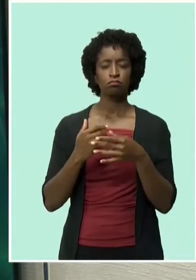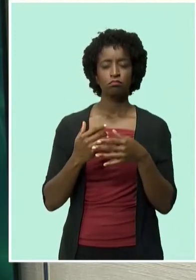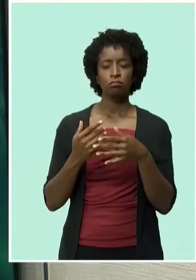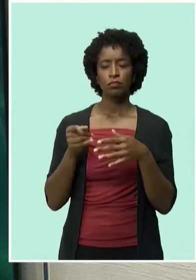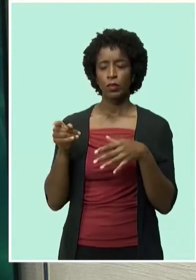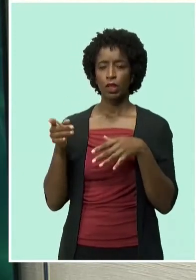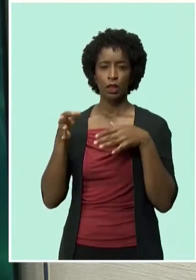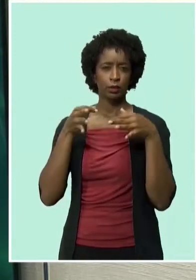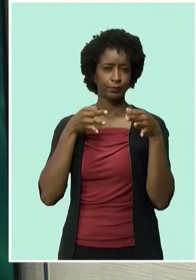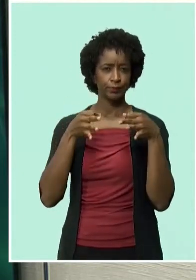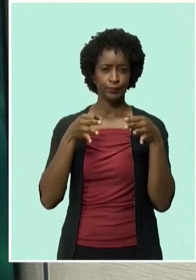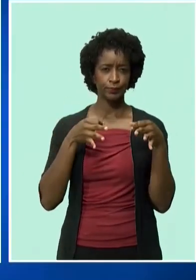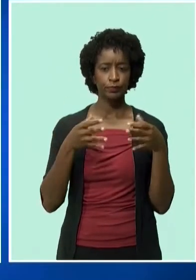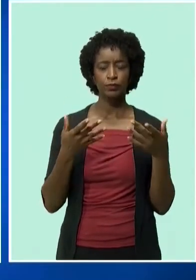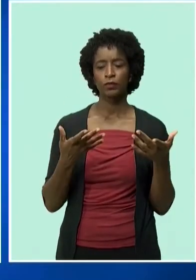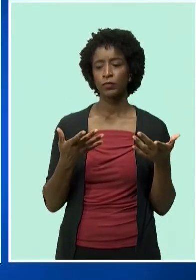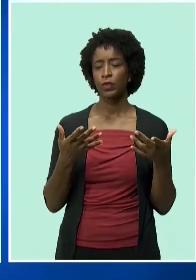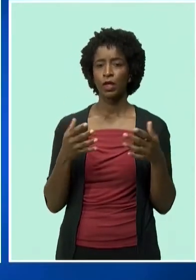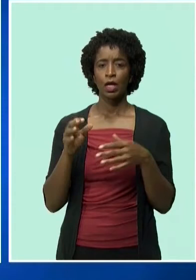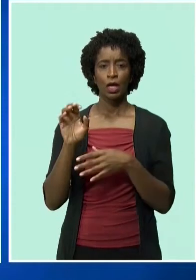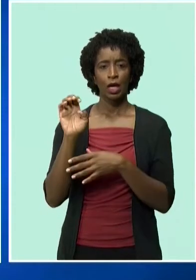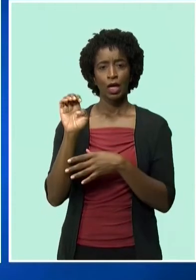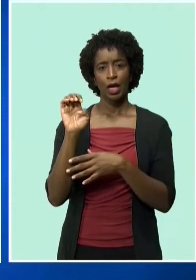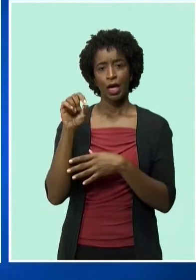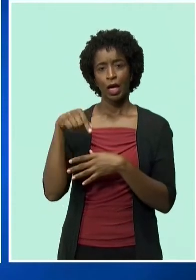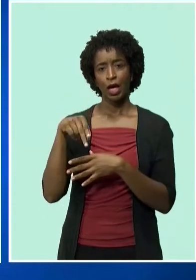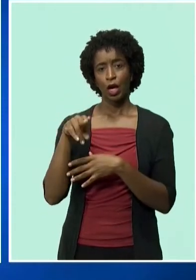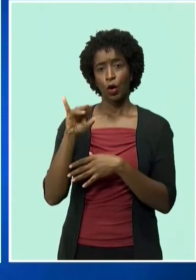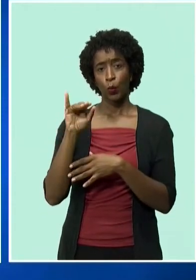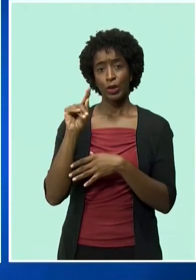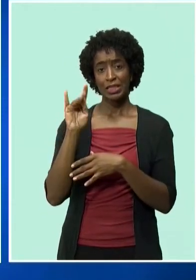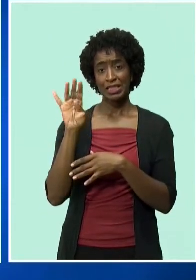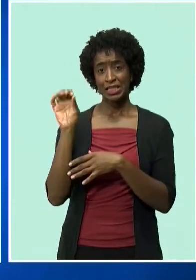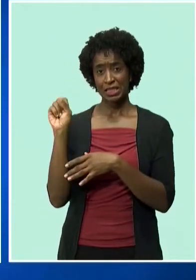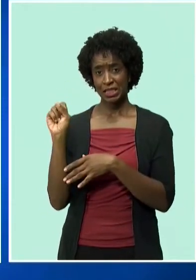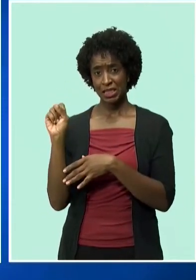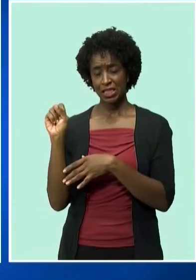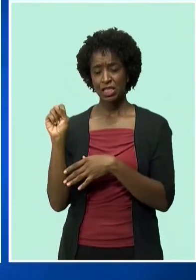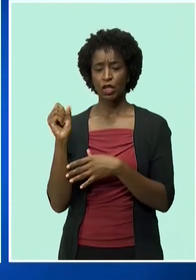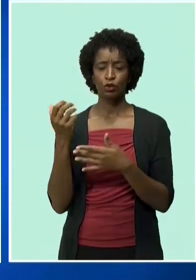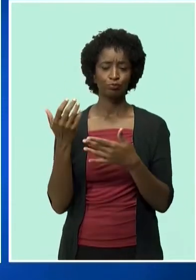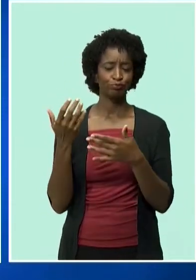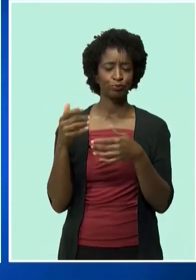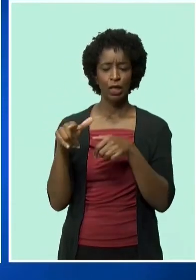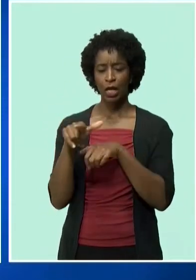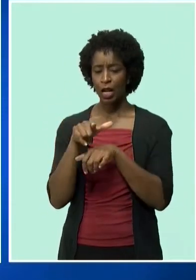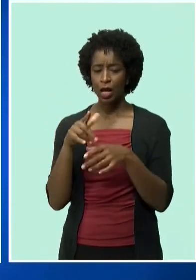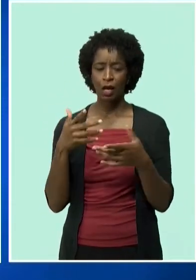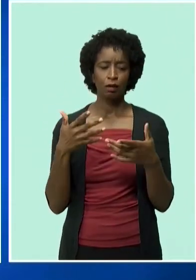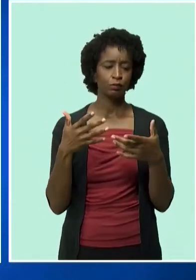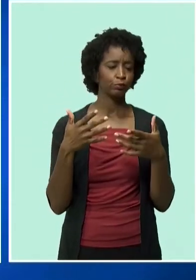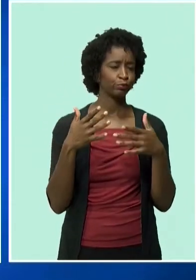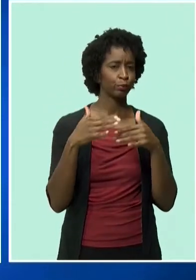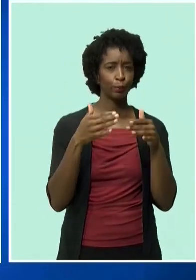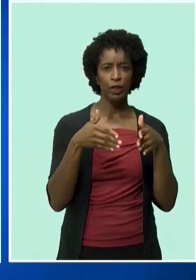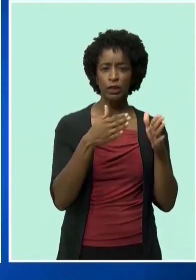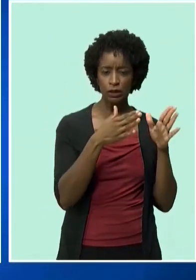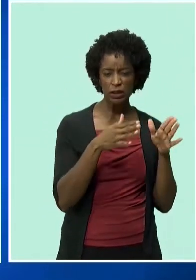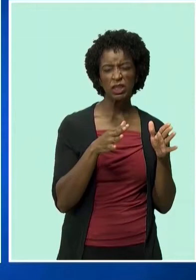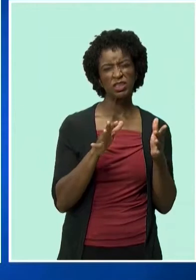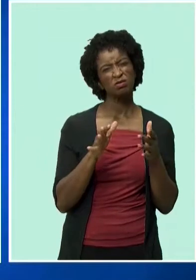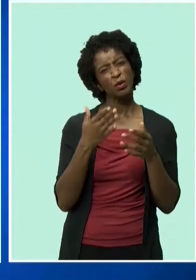option. Generally, most of the cryptos in the marketplace are